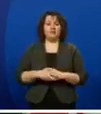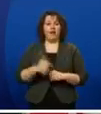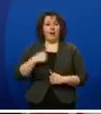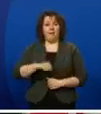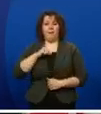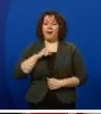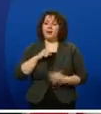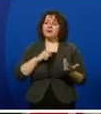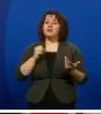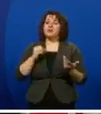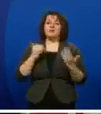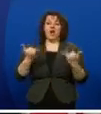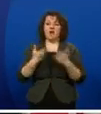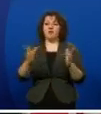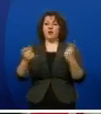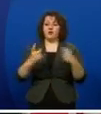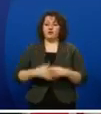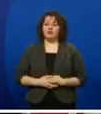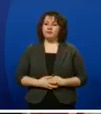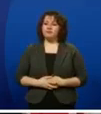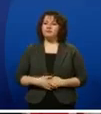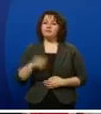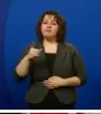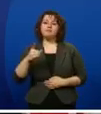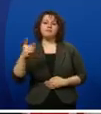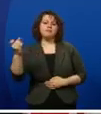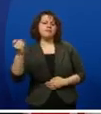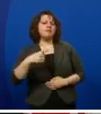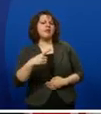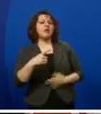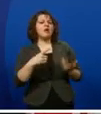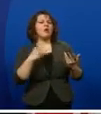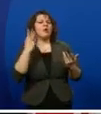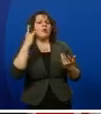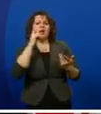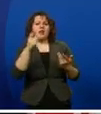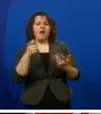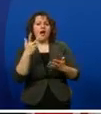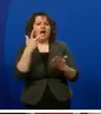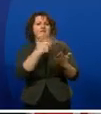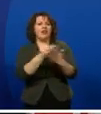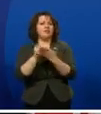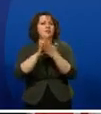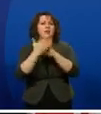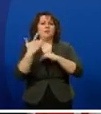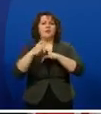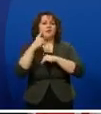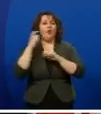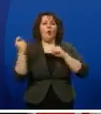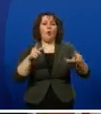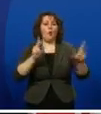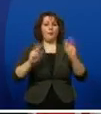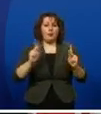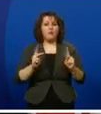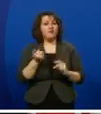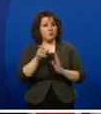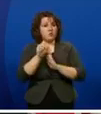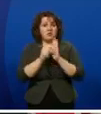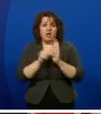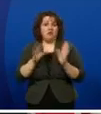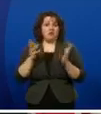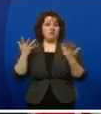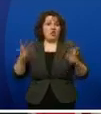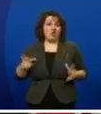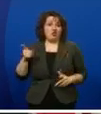go ahead and open it up to questions. Governor, why not open vaccinations to everyone? There are a couple of states that have done that